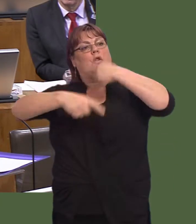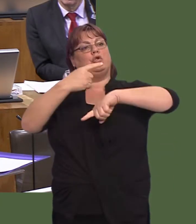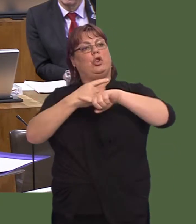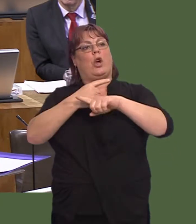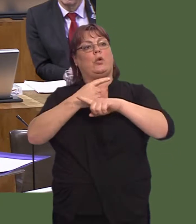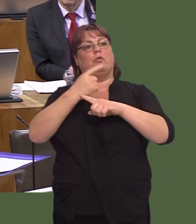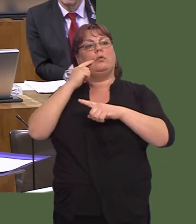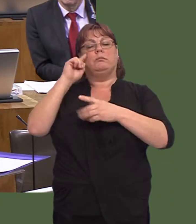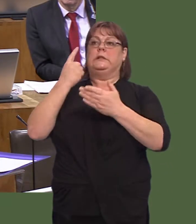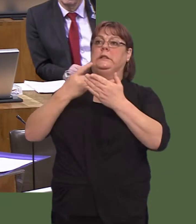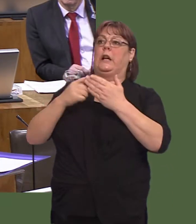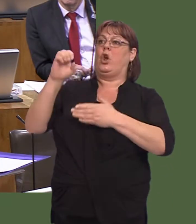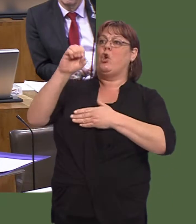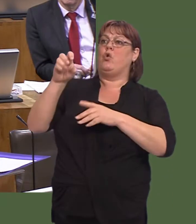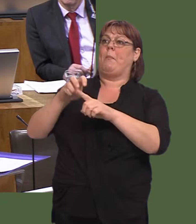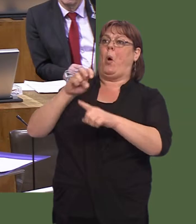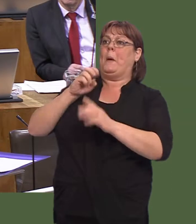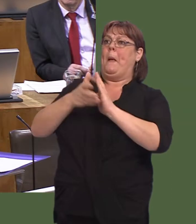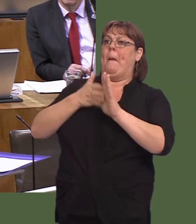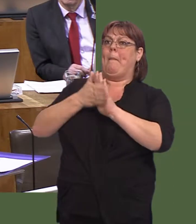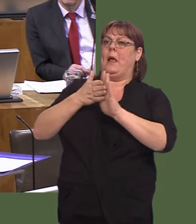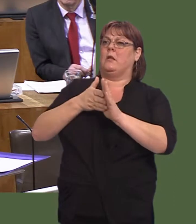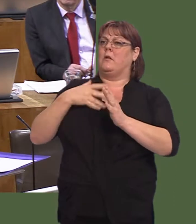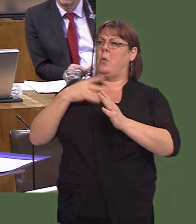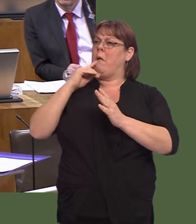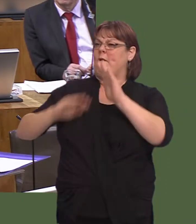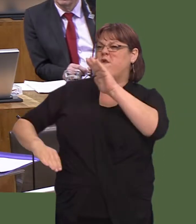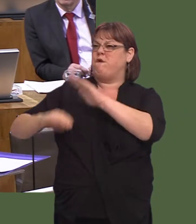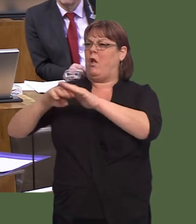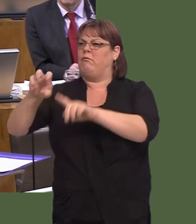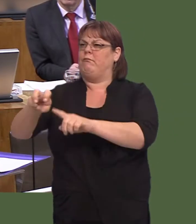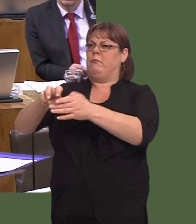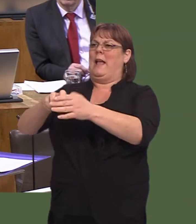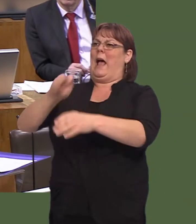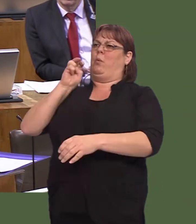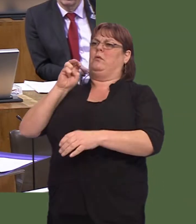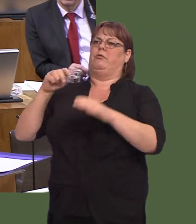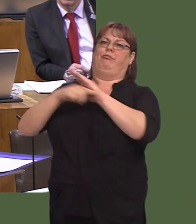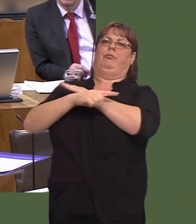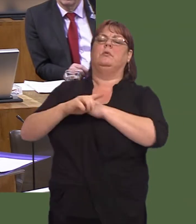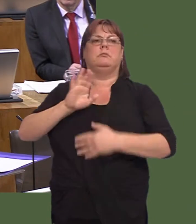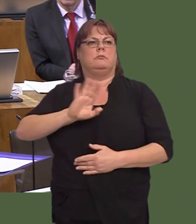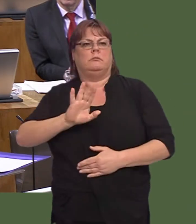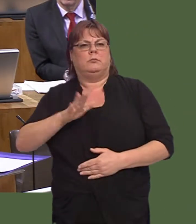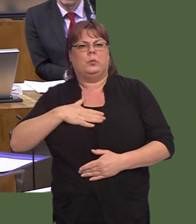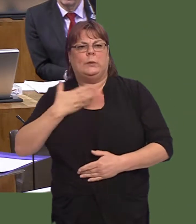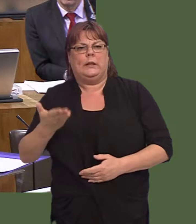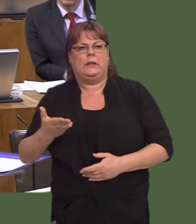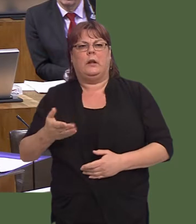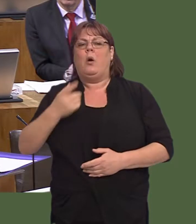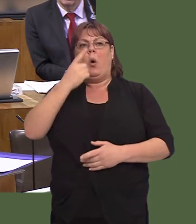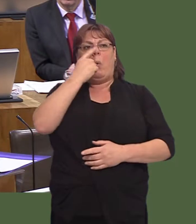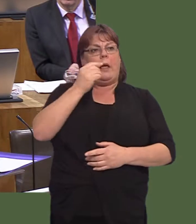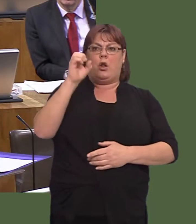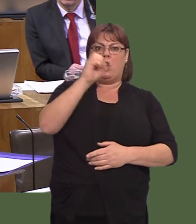a result of having the hardest Brexit possible. It is quite possible to leave the European